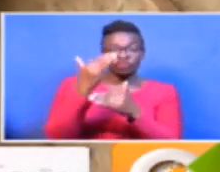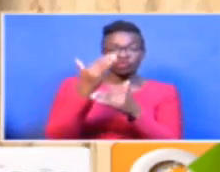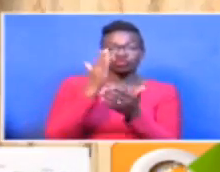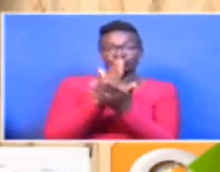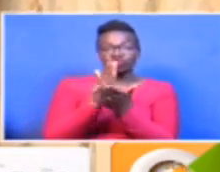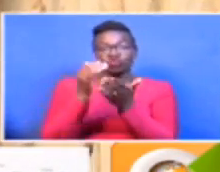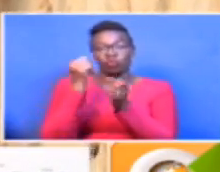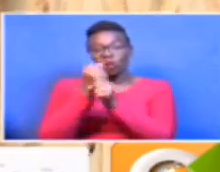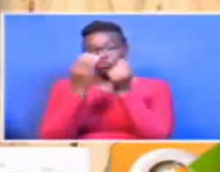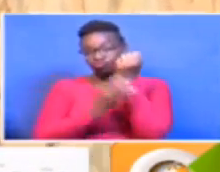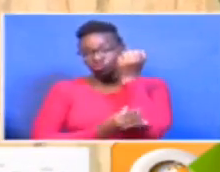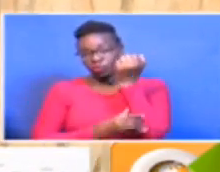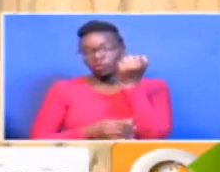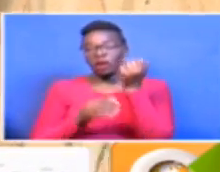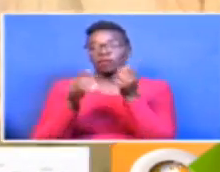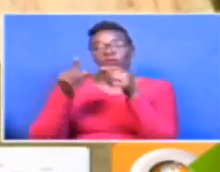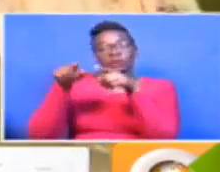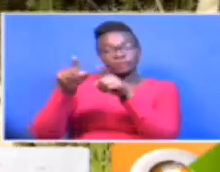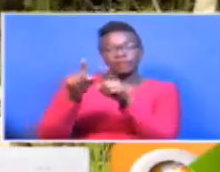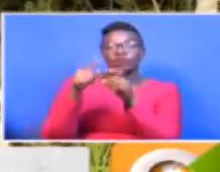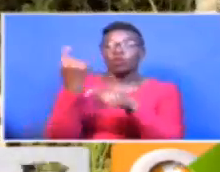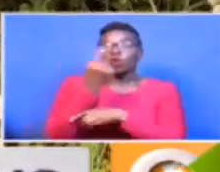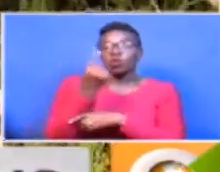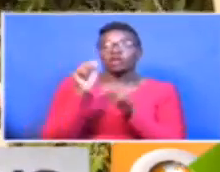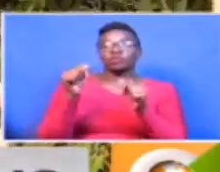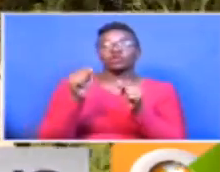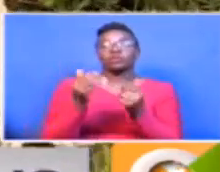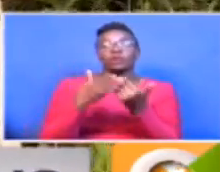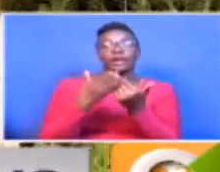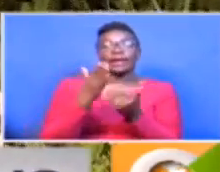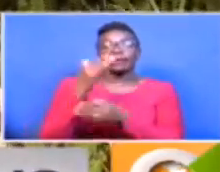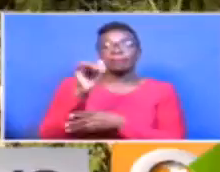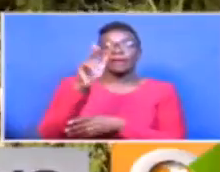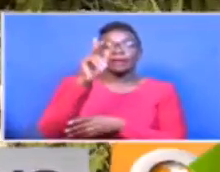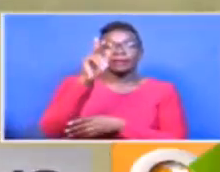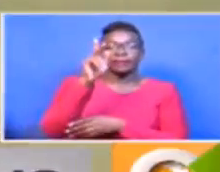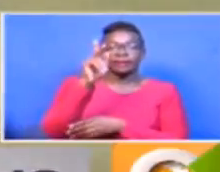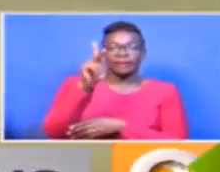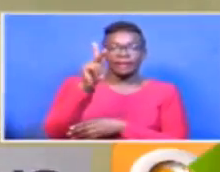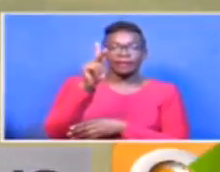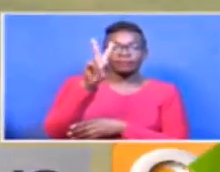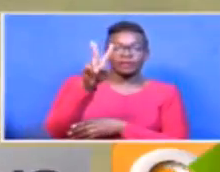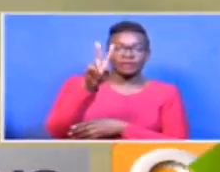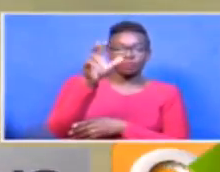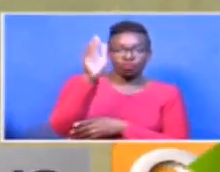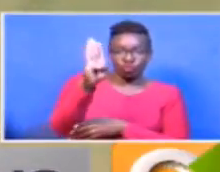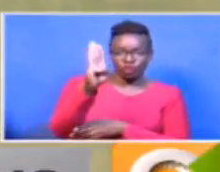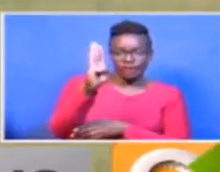part of the veterinarians, it can only be handled by the Kenya Veterinary Board.